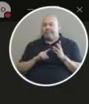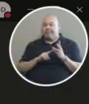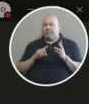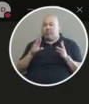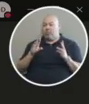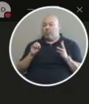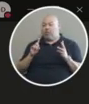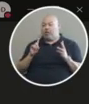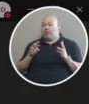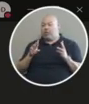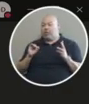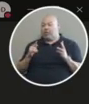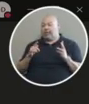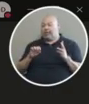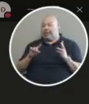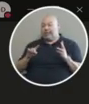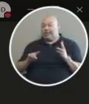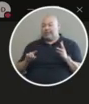Rodriguez?